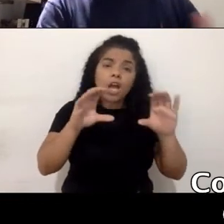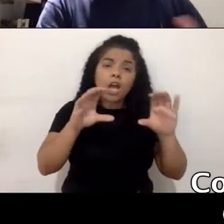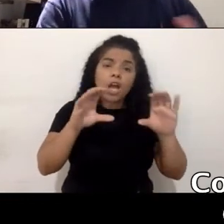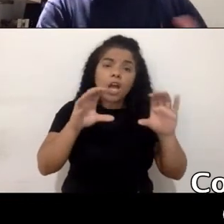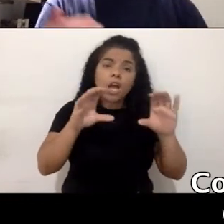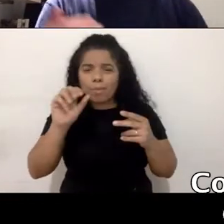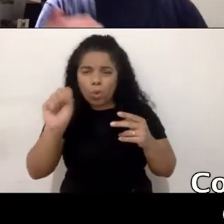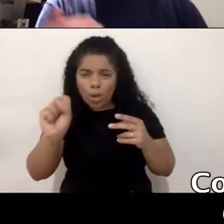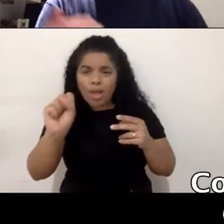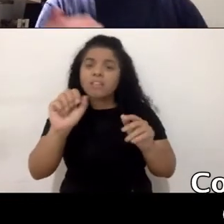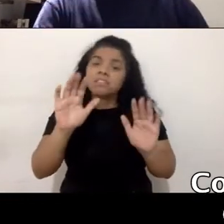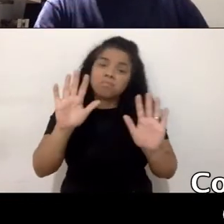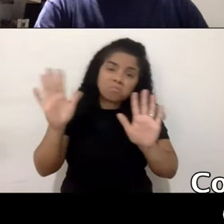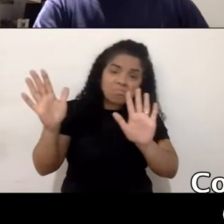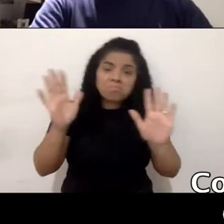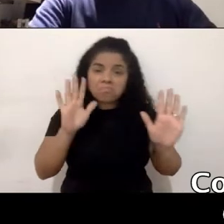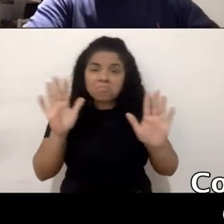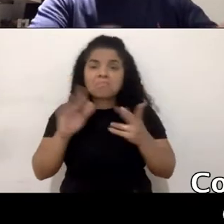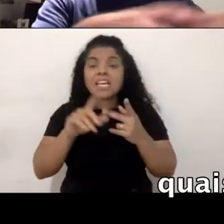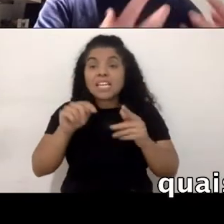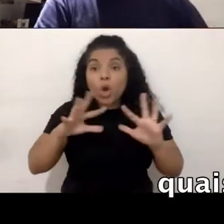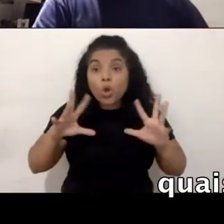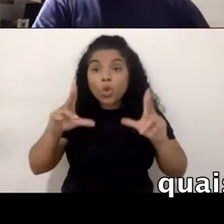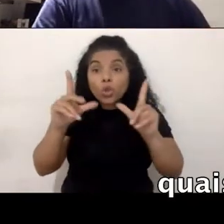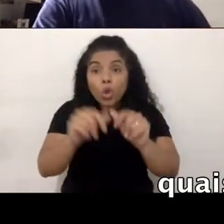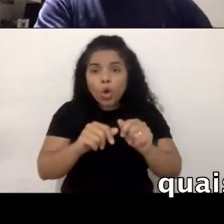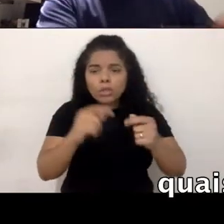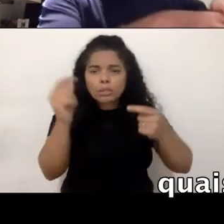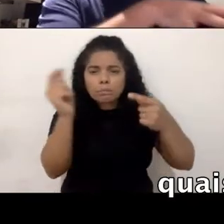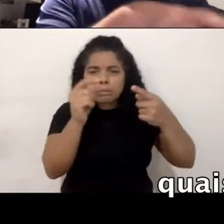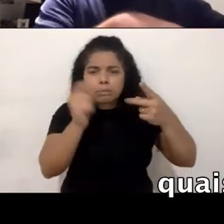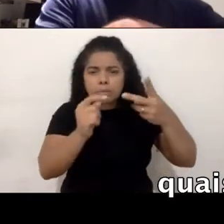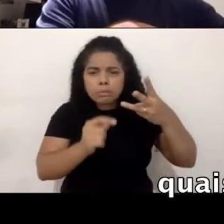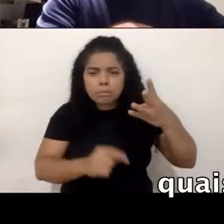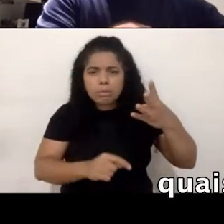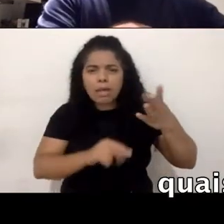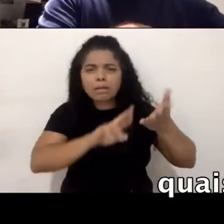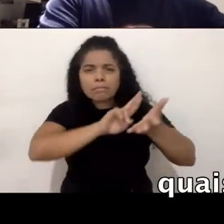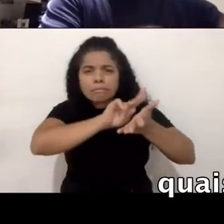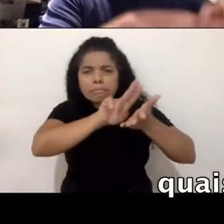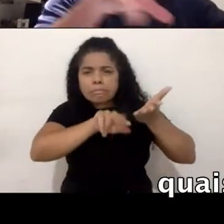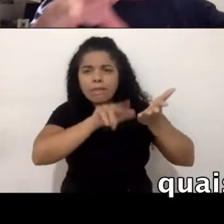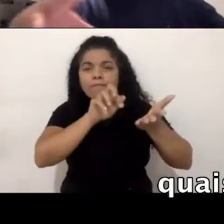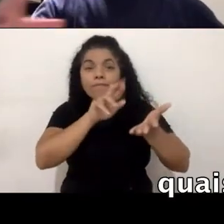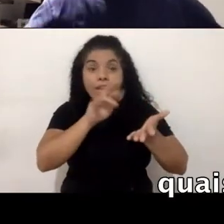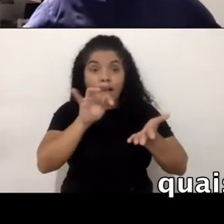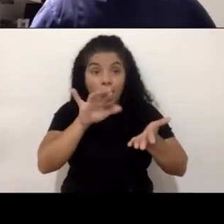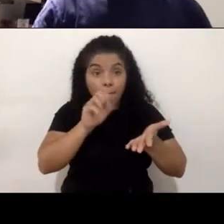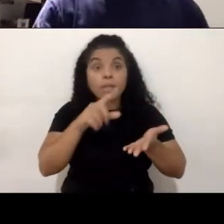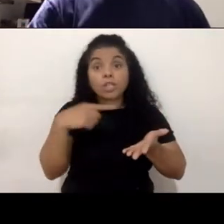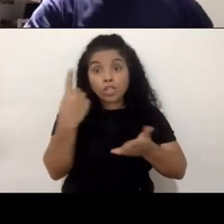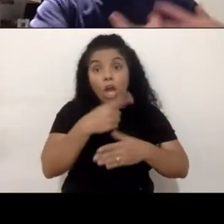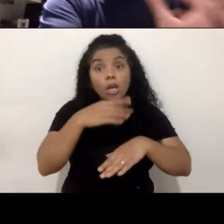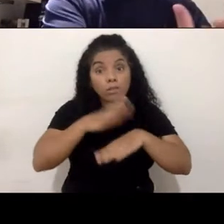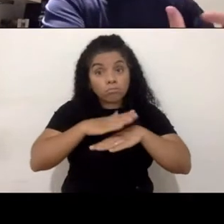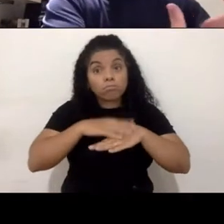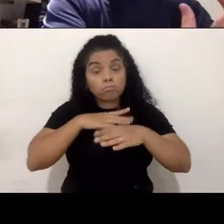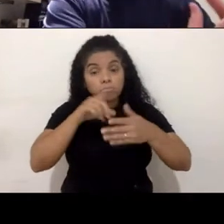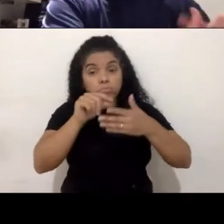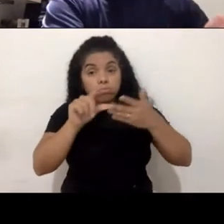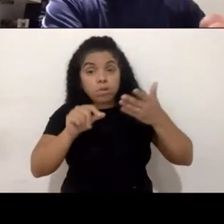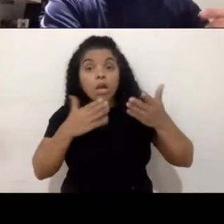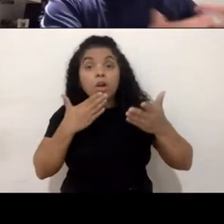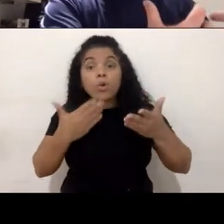of tools that basically let you define what elements of infrastructure that we want to assemble and provide into